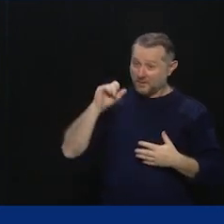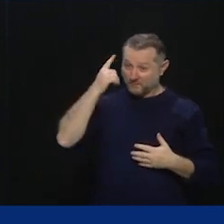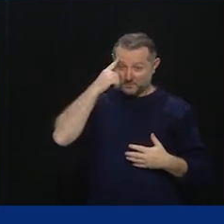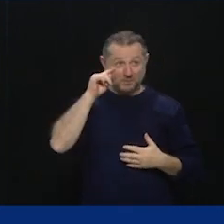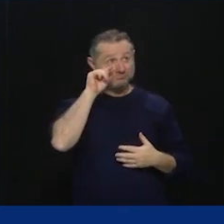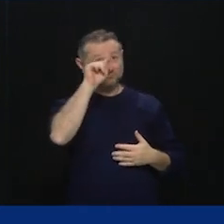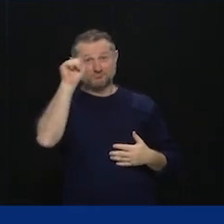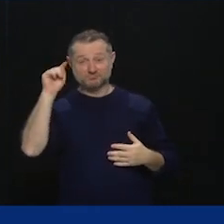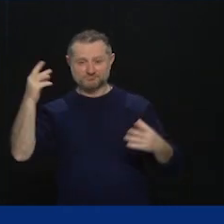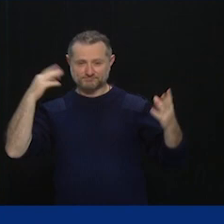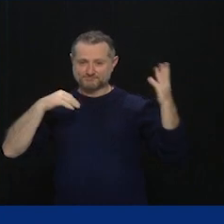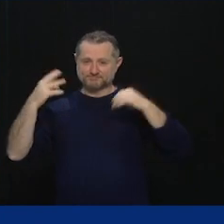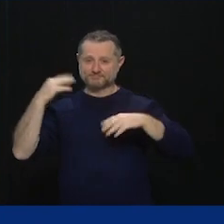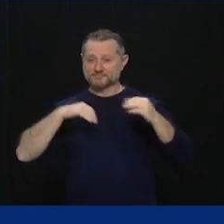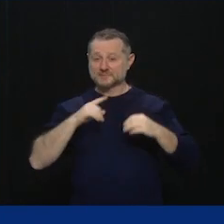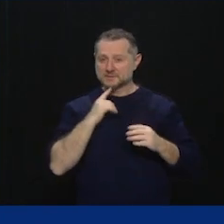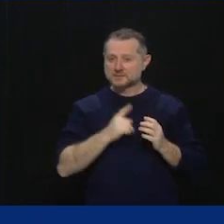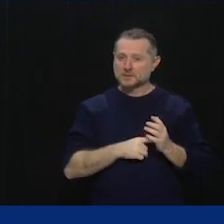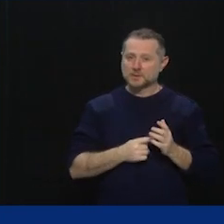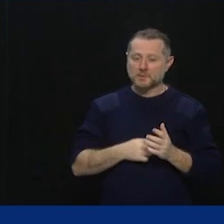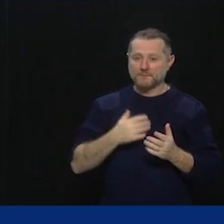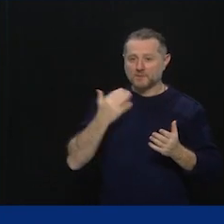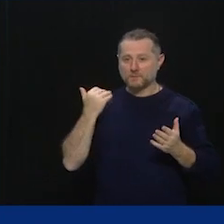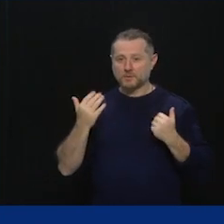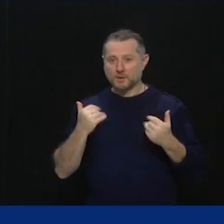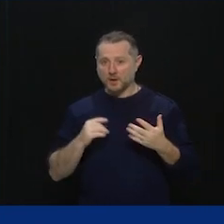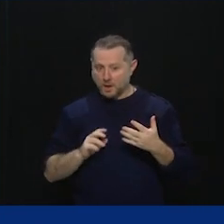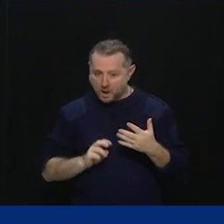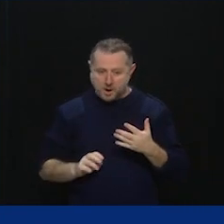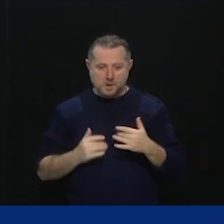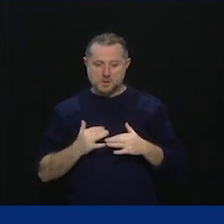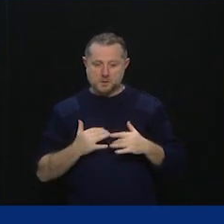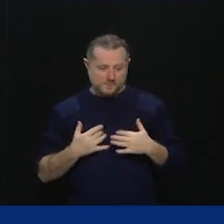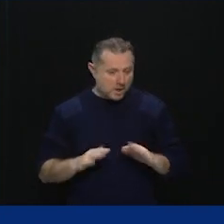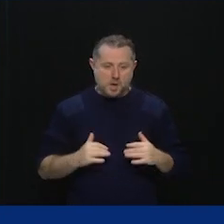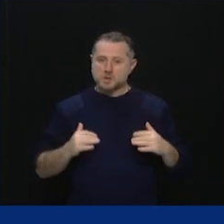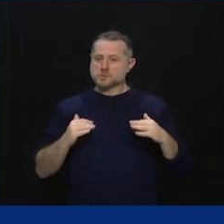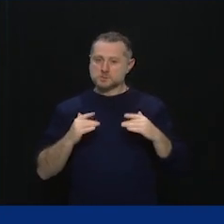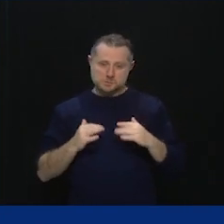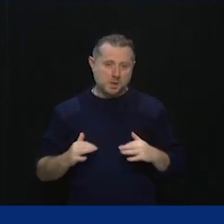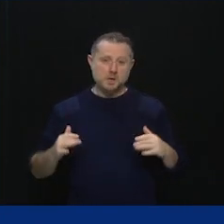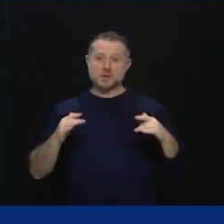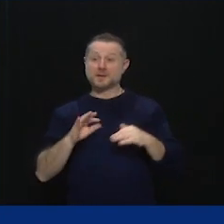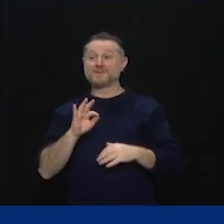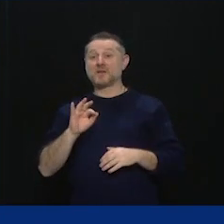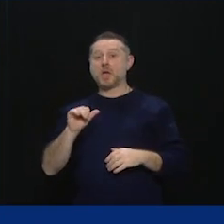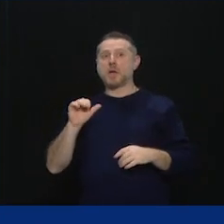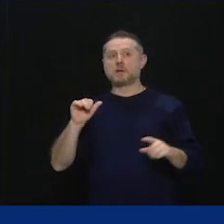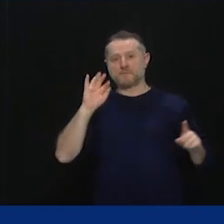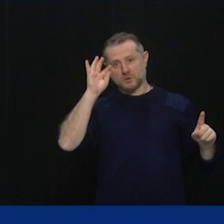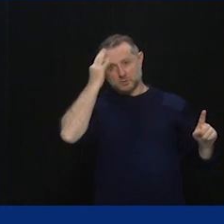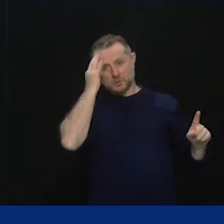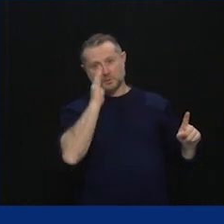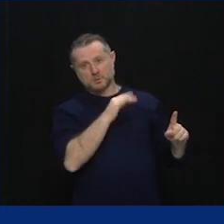sometimes you forget about all the levels of government you dealt with. We did deal with the FAA, or we're still dealing with the FAA.